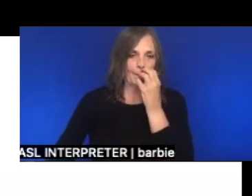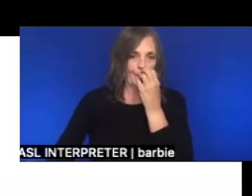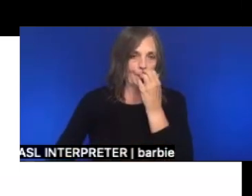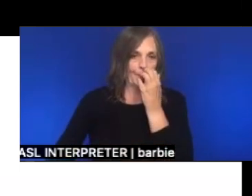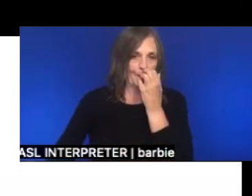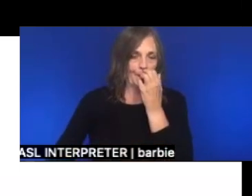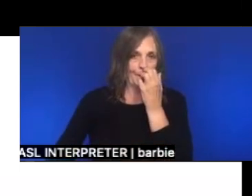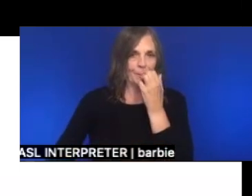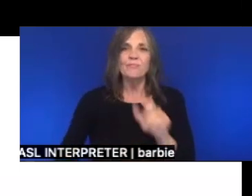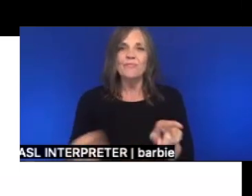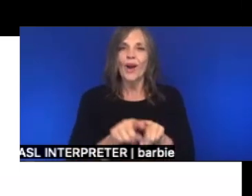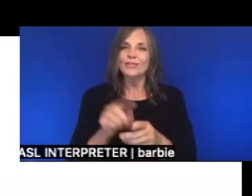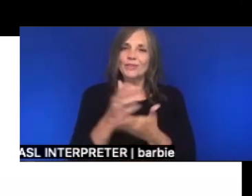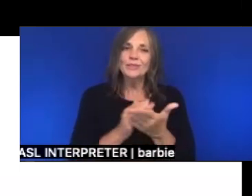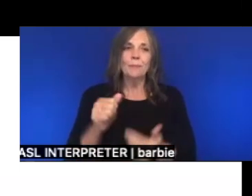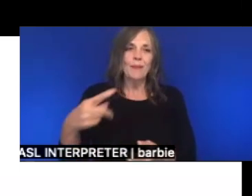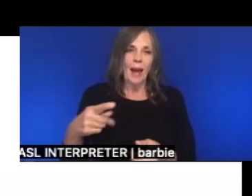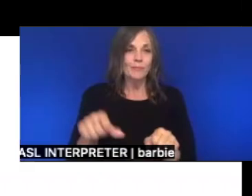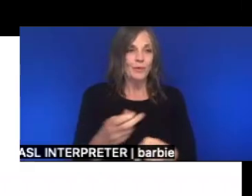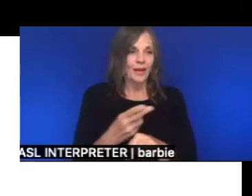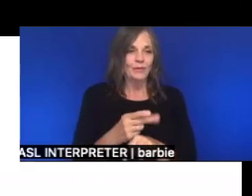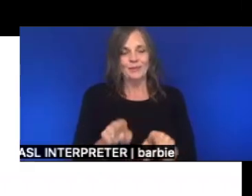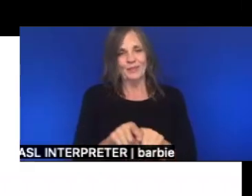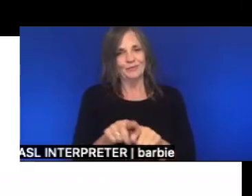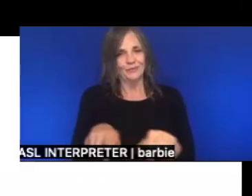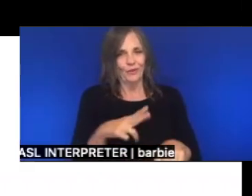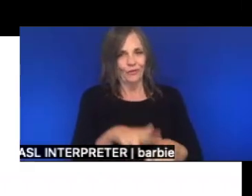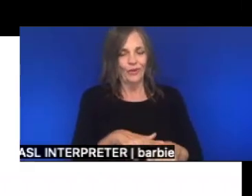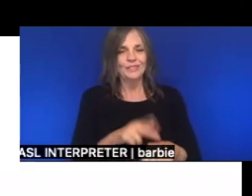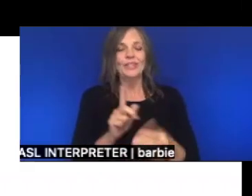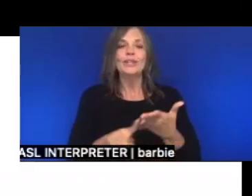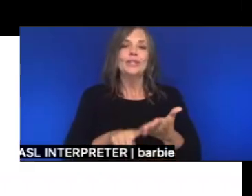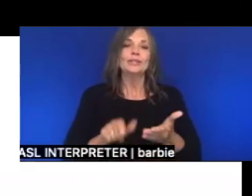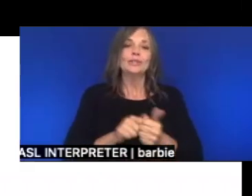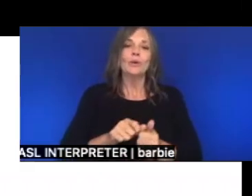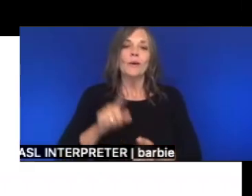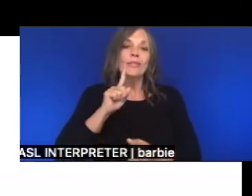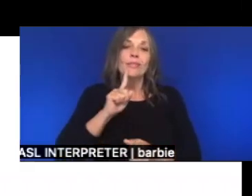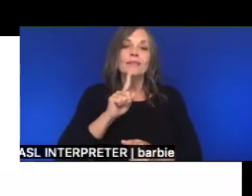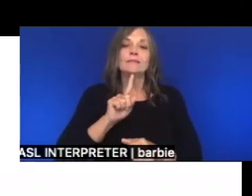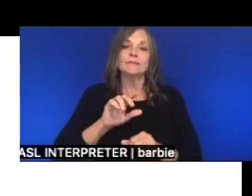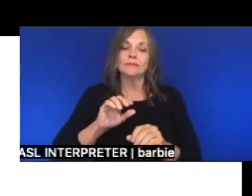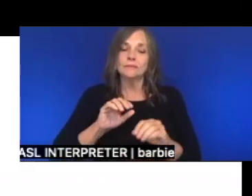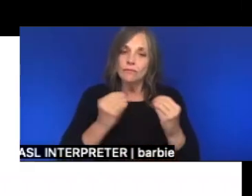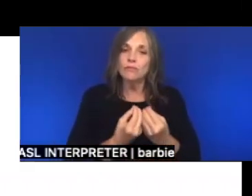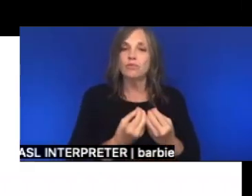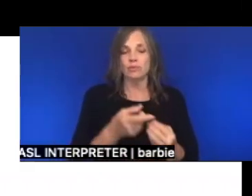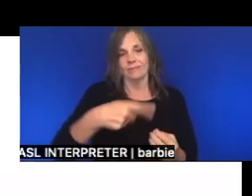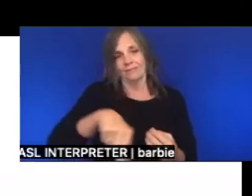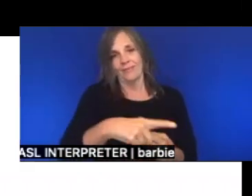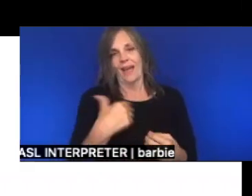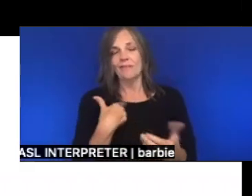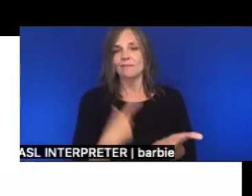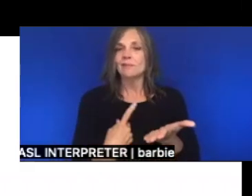that you can use, and of course you can check with the deaf organizations. They have from